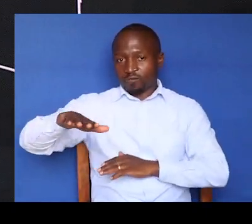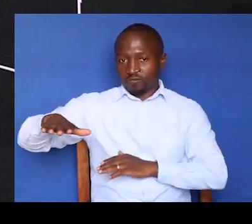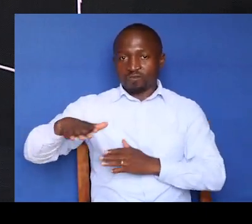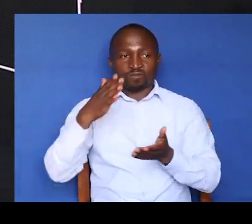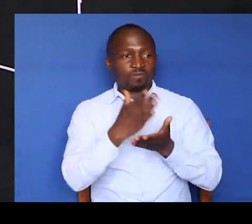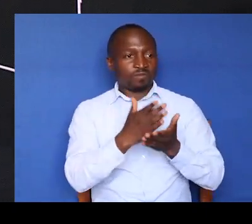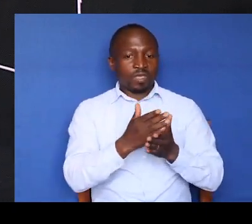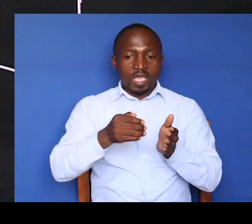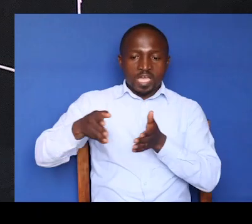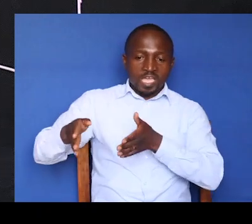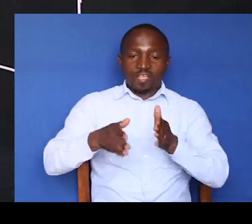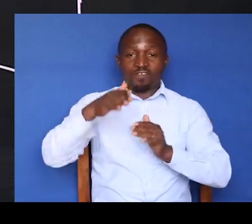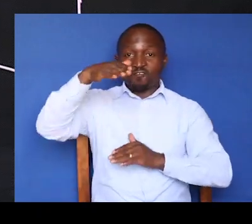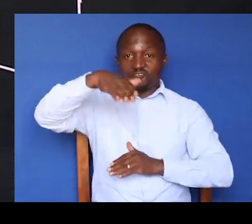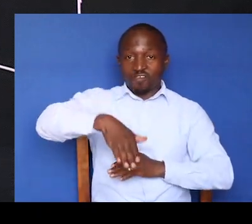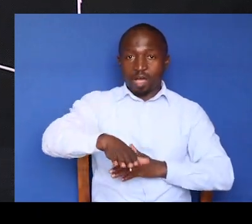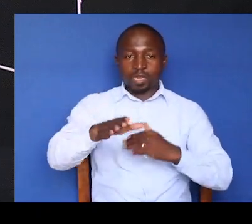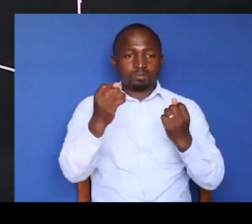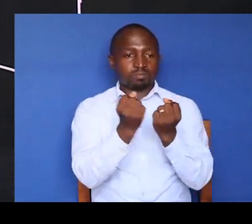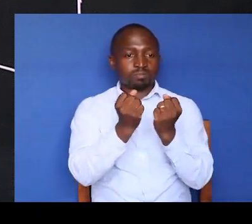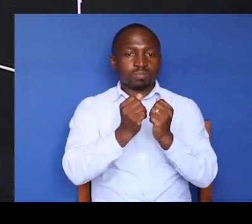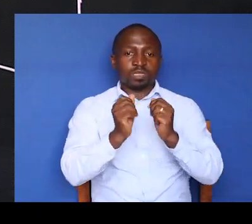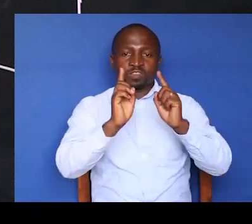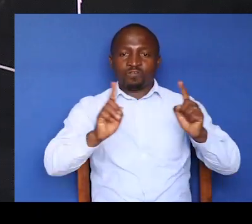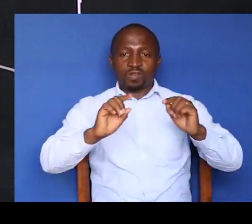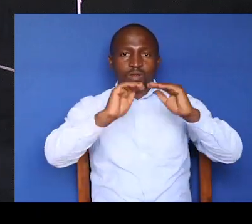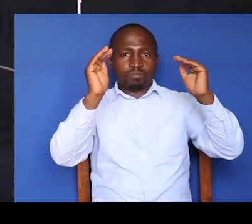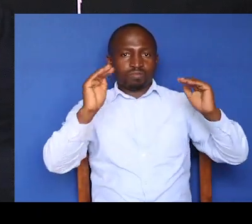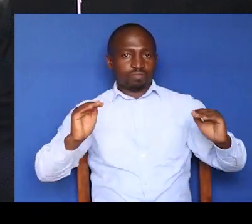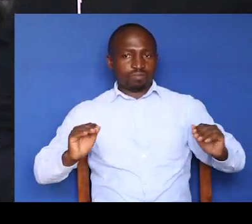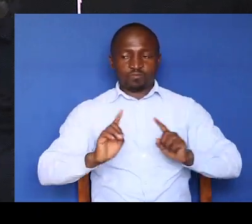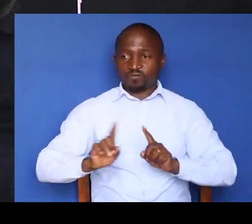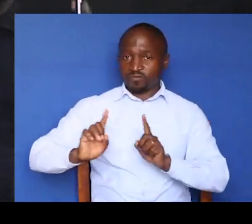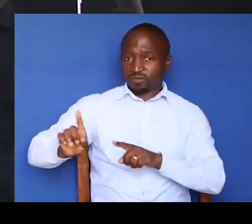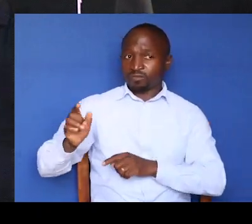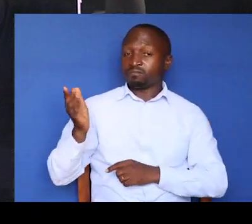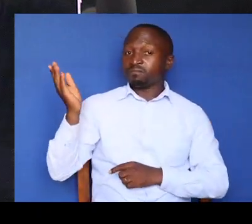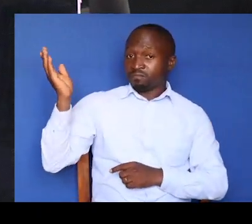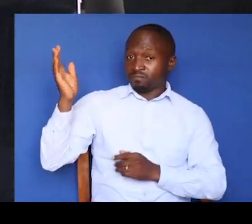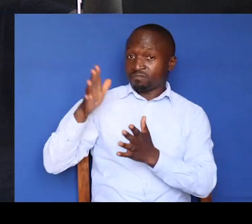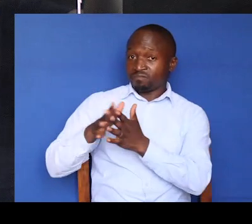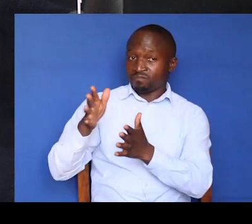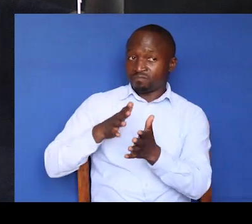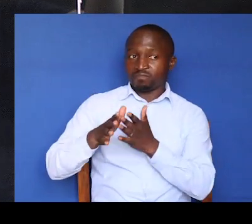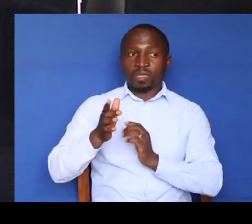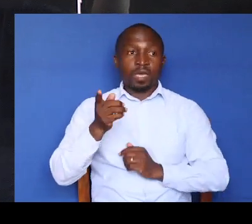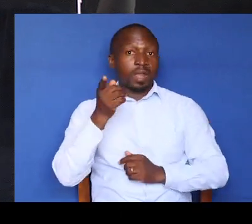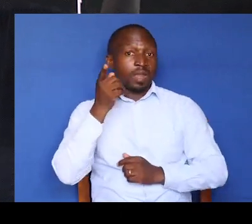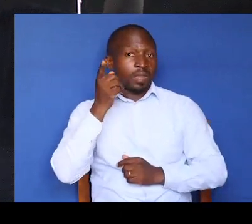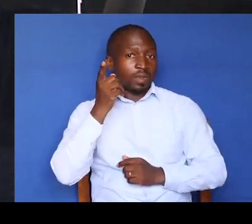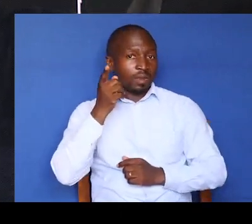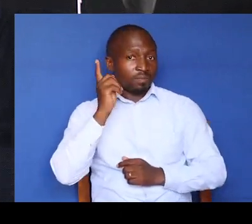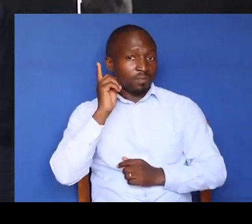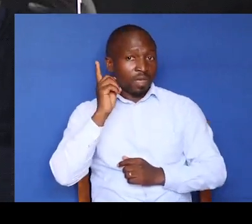forming certain landforms. So the landforms we have here, I have given the nature and the